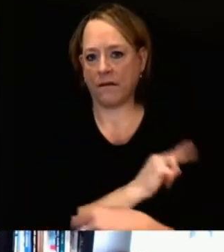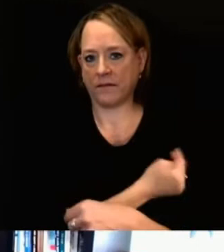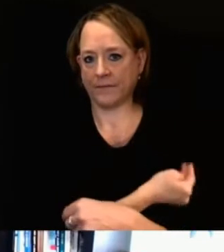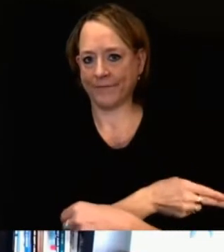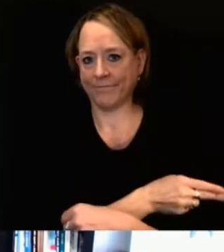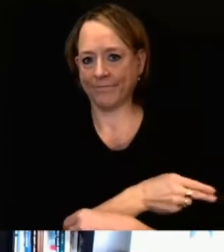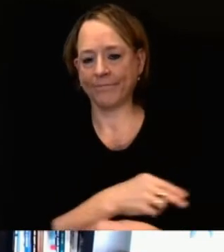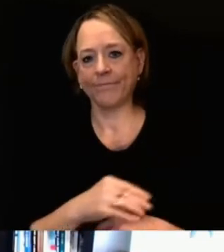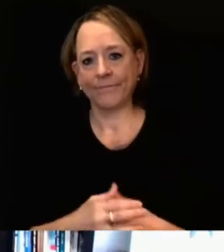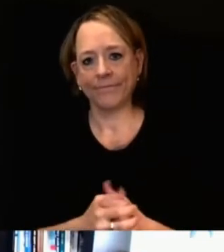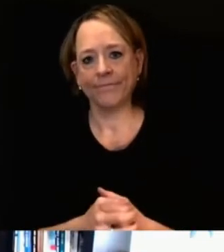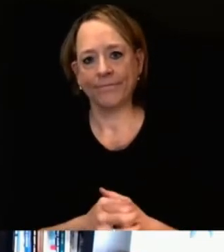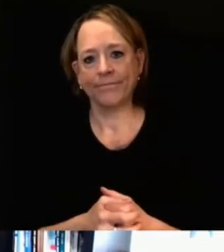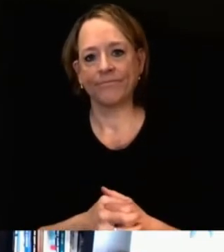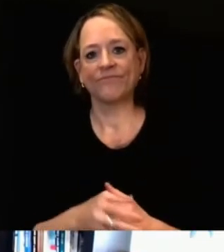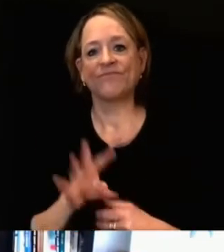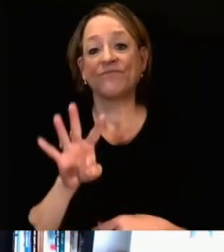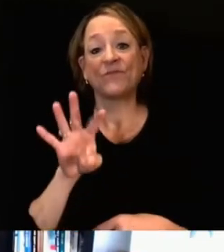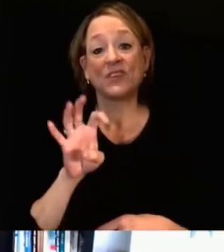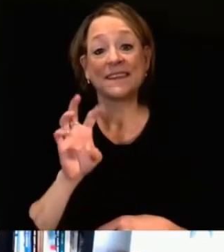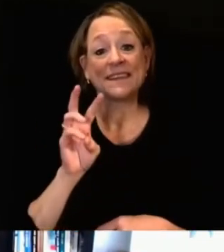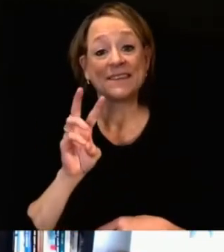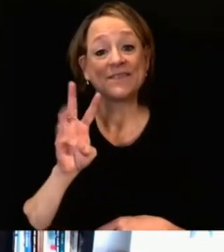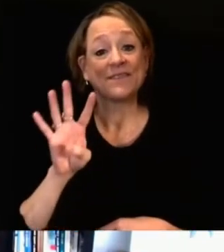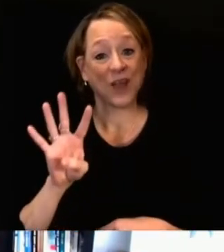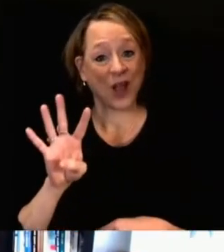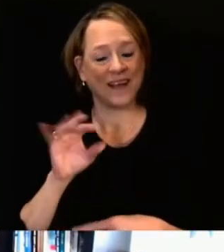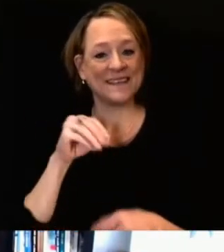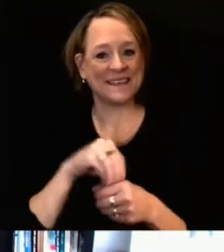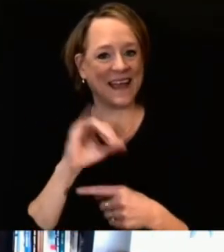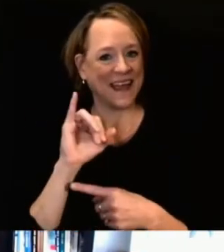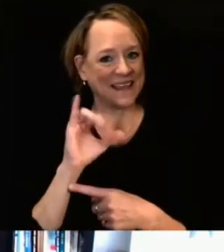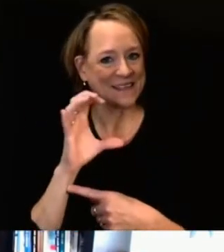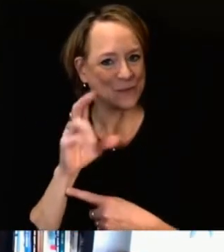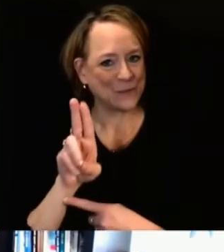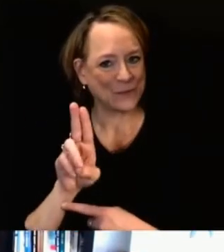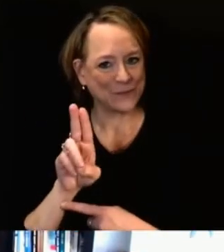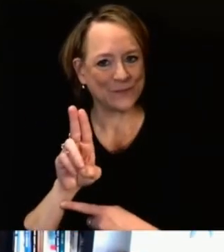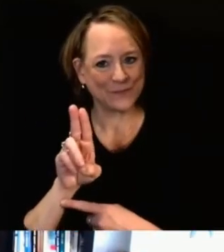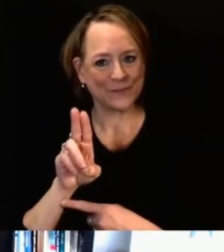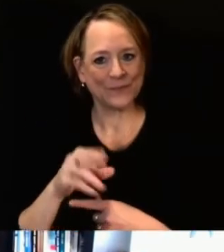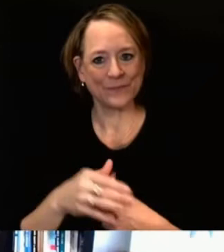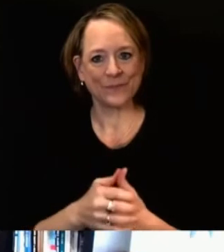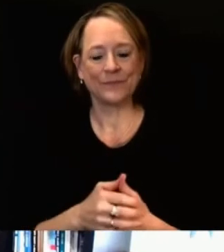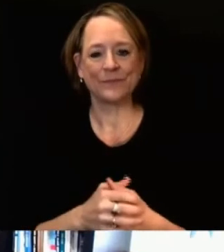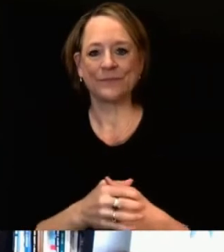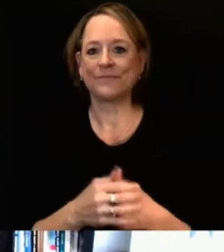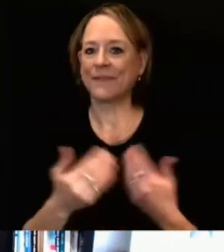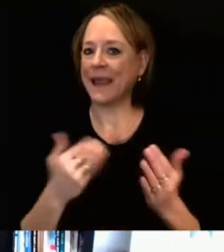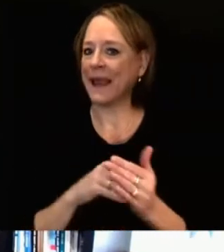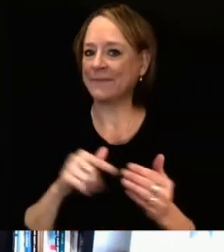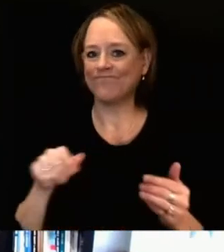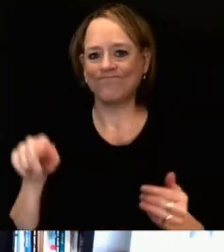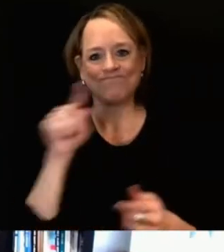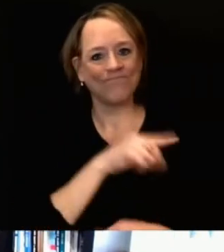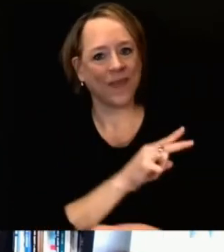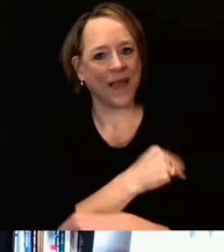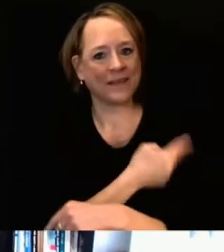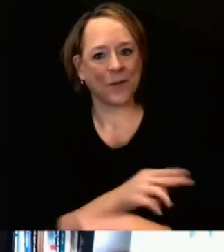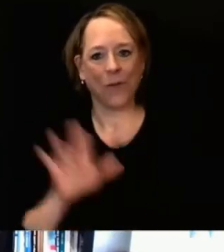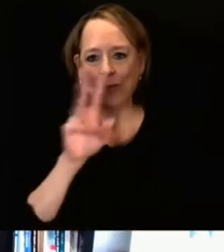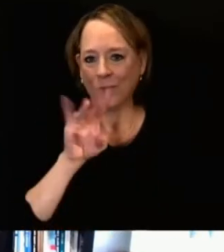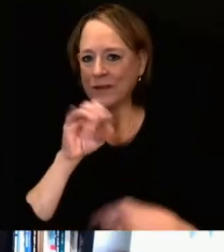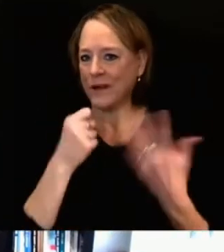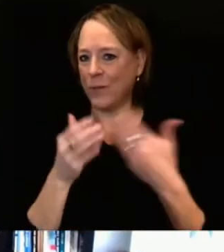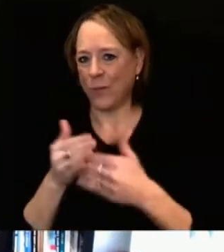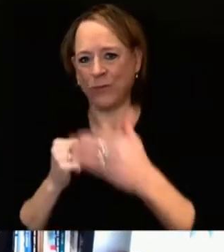to COVID-19 and the Omicron variant. If you aren't experiencing symptoms of illness requiring immediate medical attention,